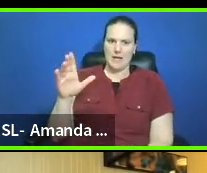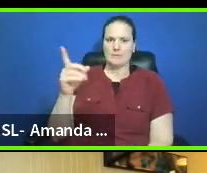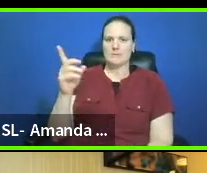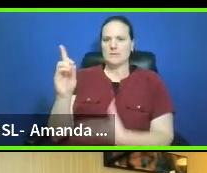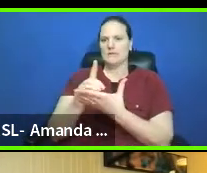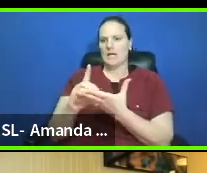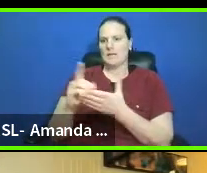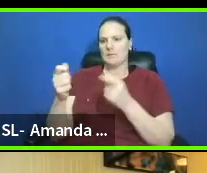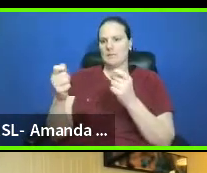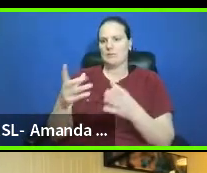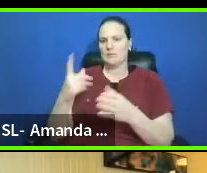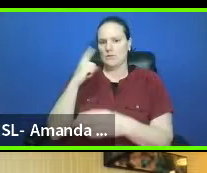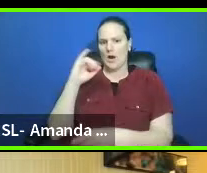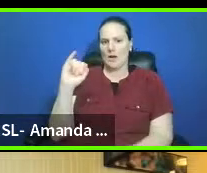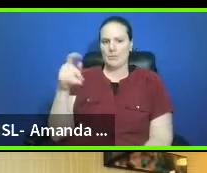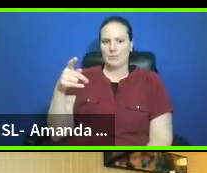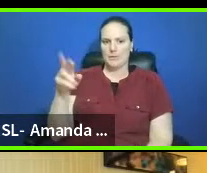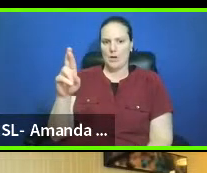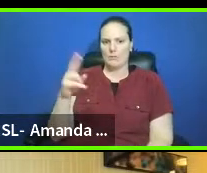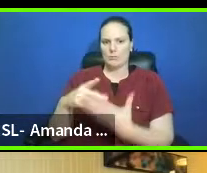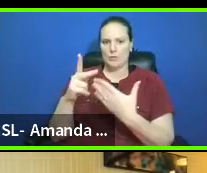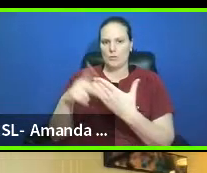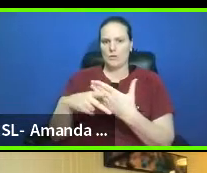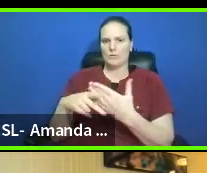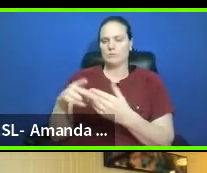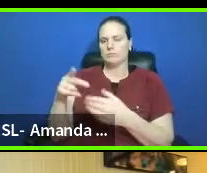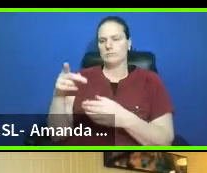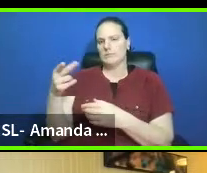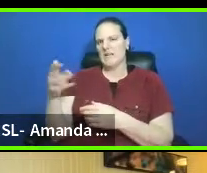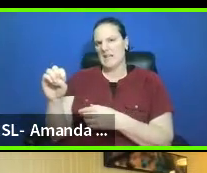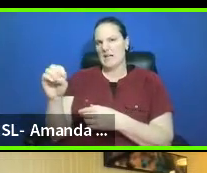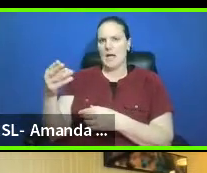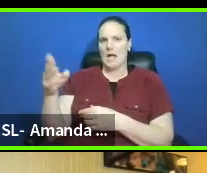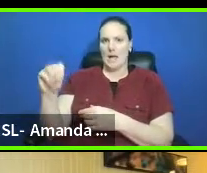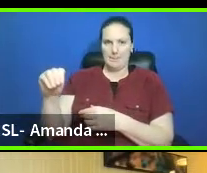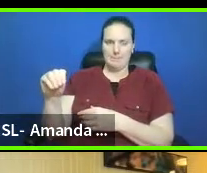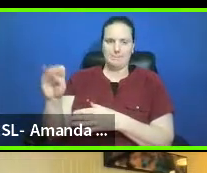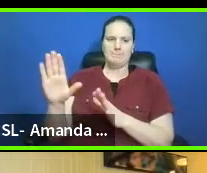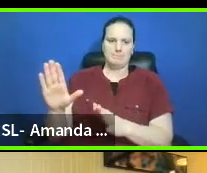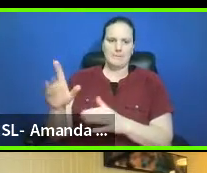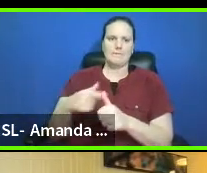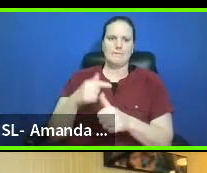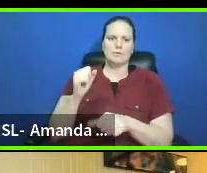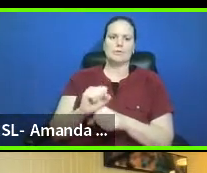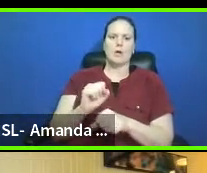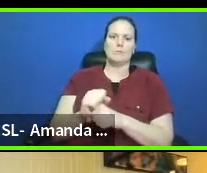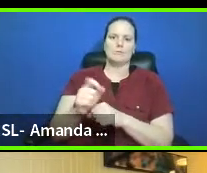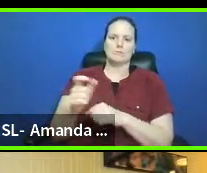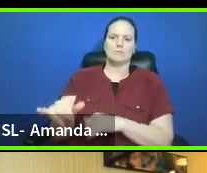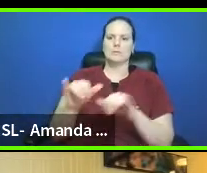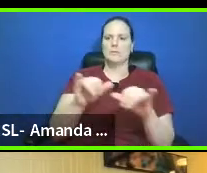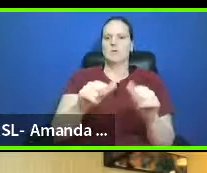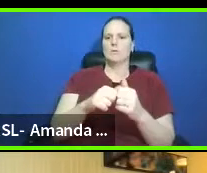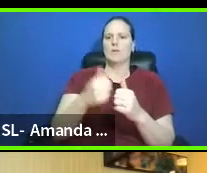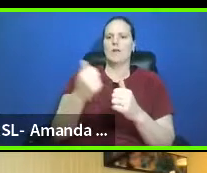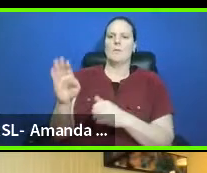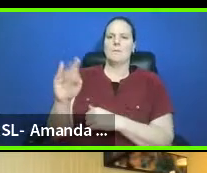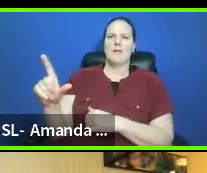for the IBR program, pronouns he, him. And my first job was similar to a couple others, Bill